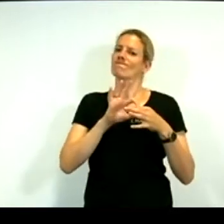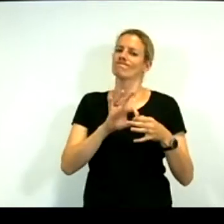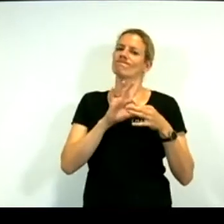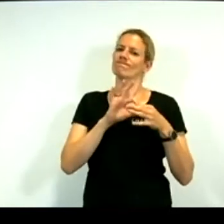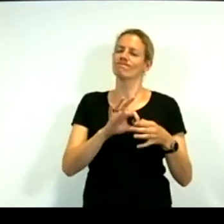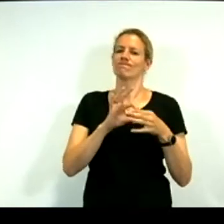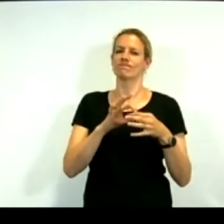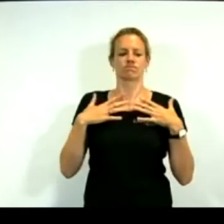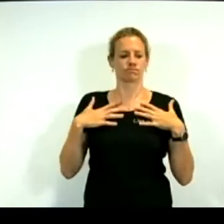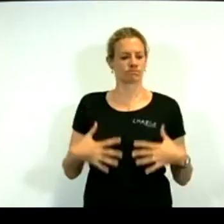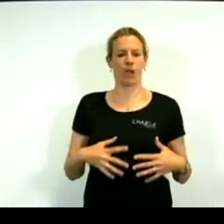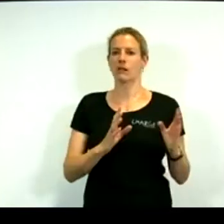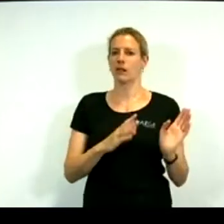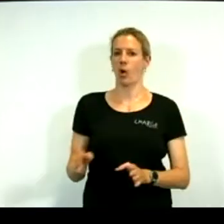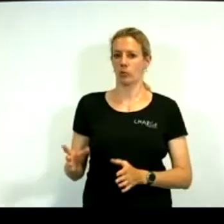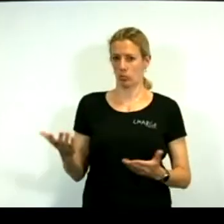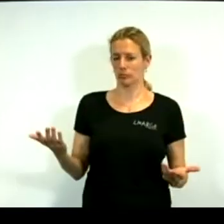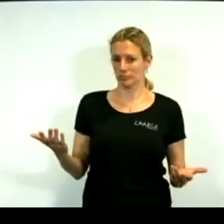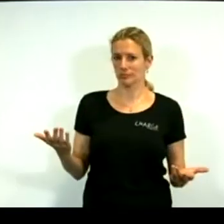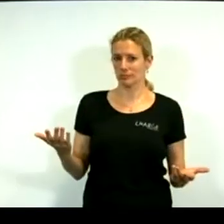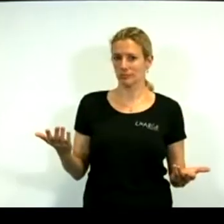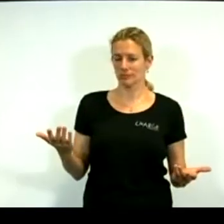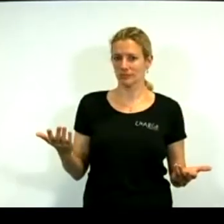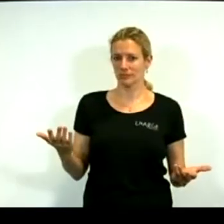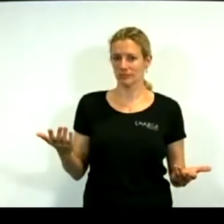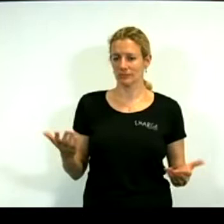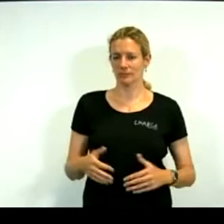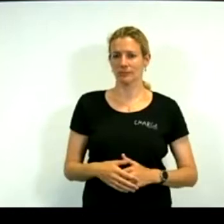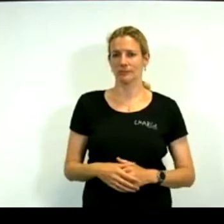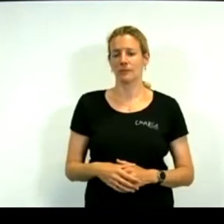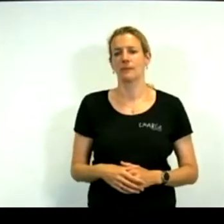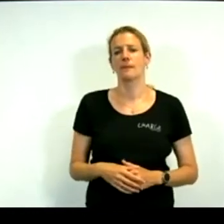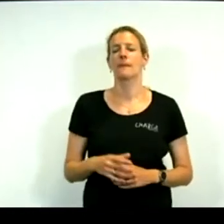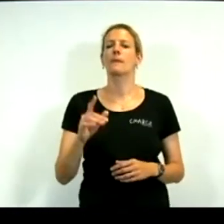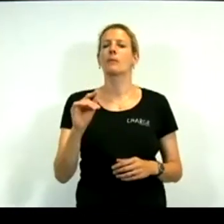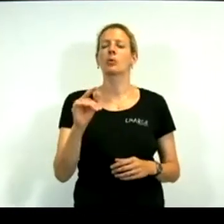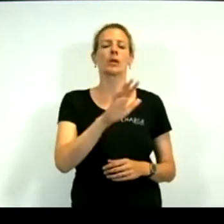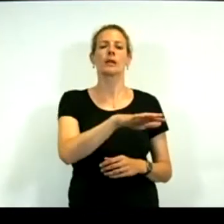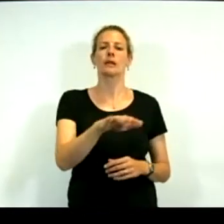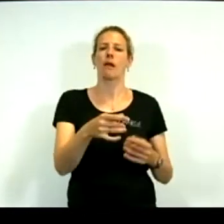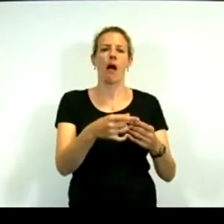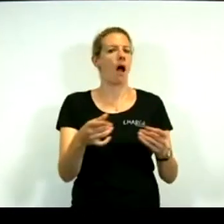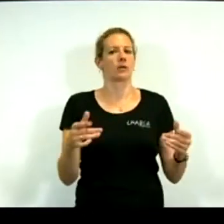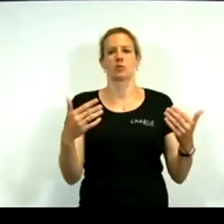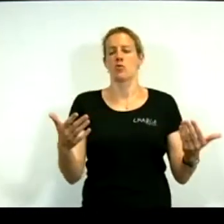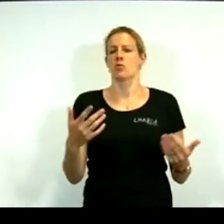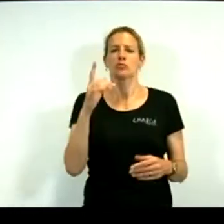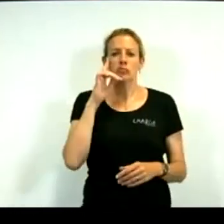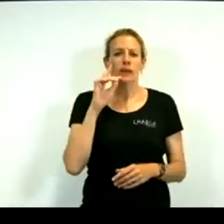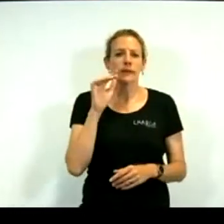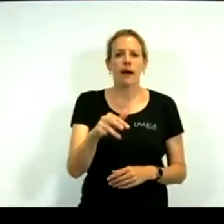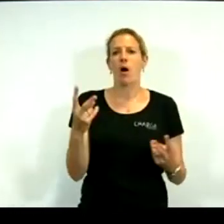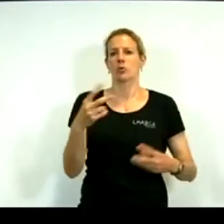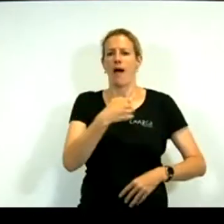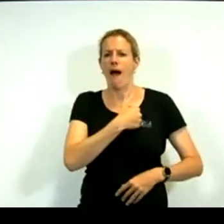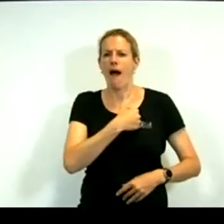best. So I think all the children, if they get stressed, if they get anxious, if they get over-aroused, or if